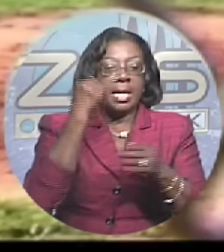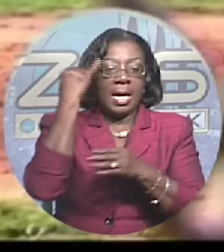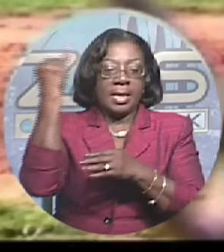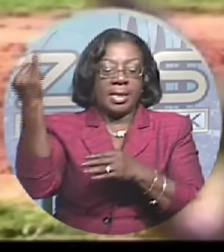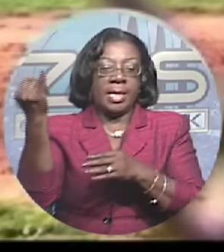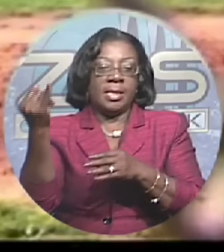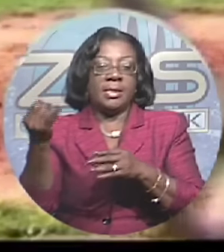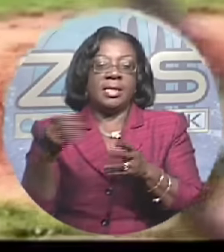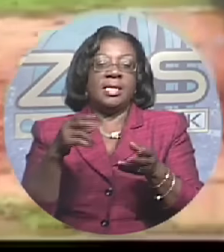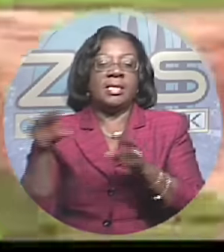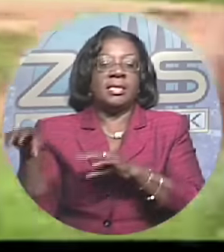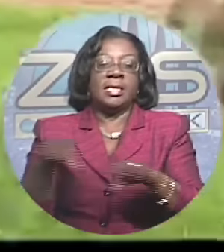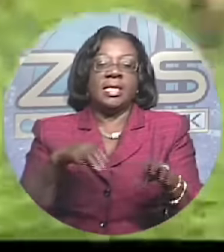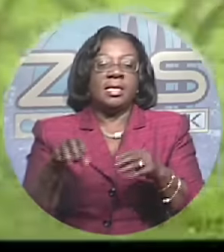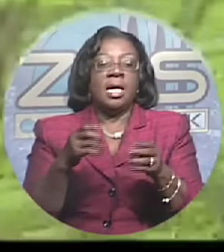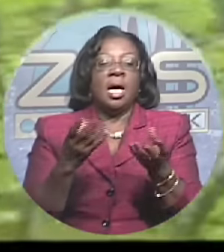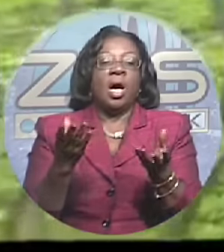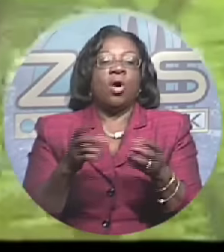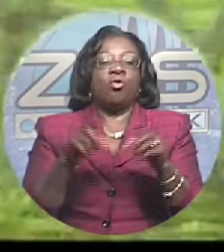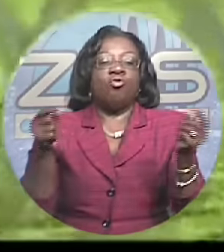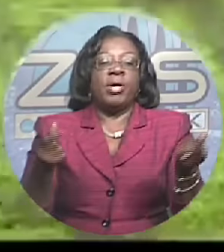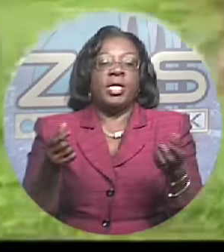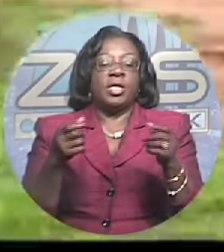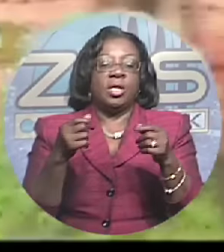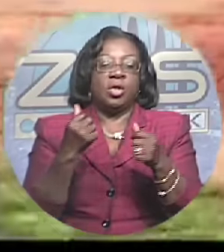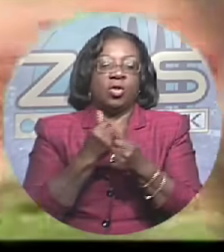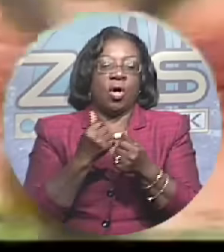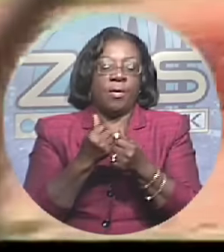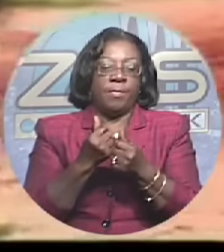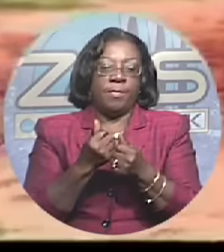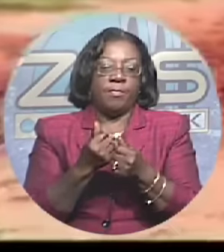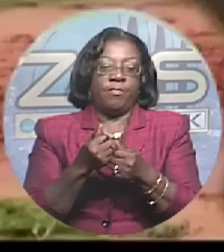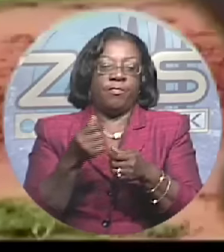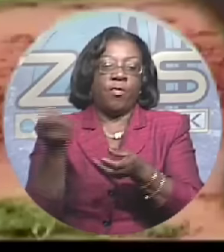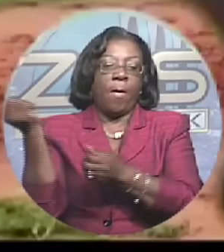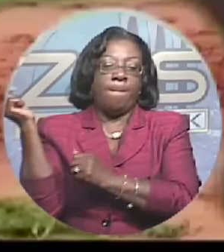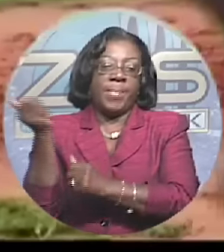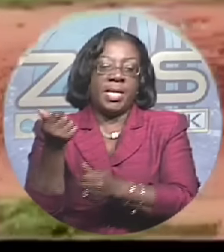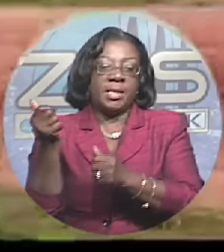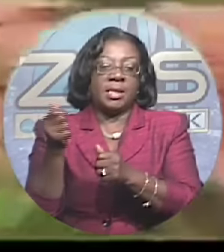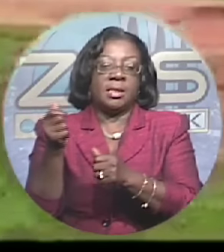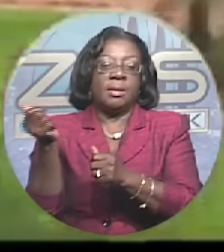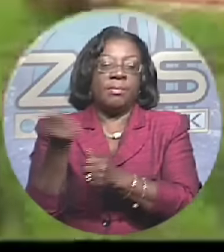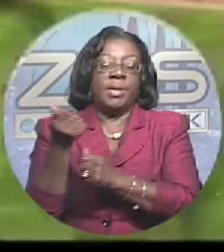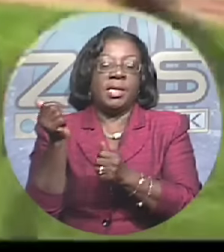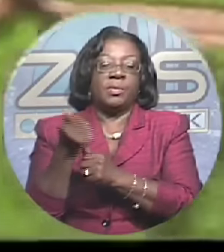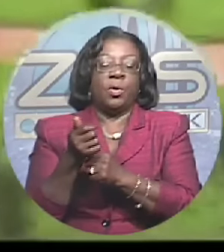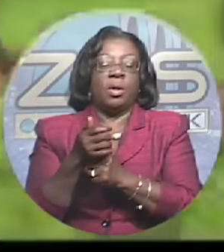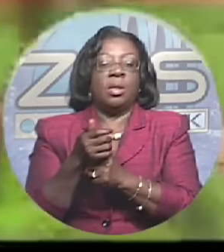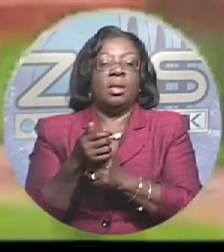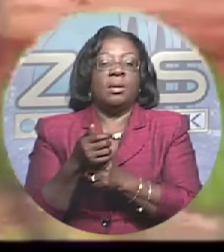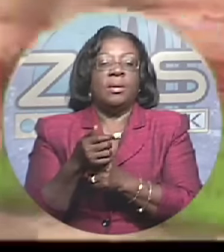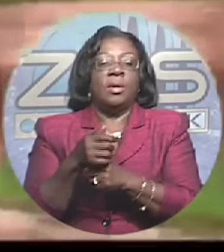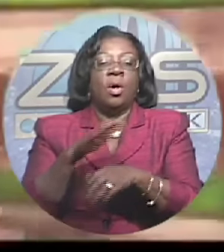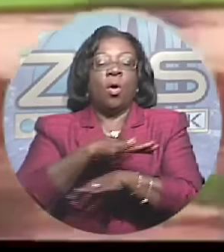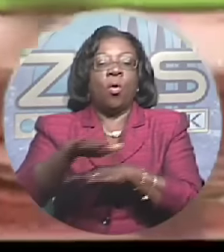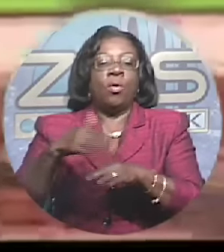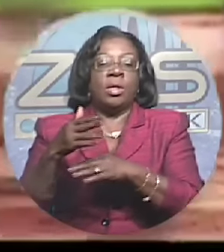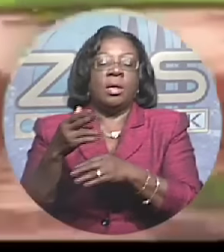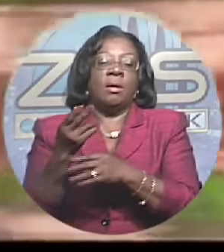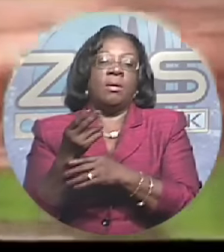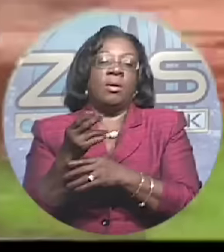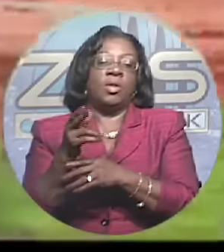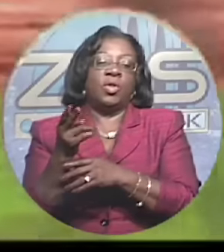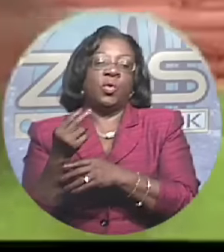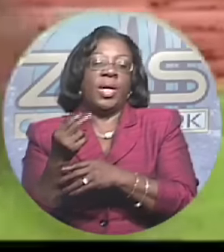he did a tremendous job in the growth and the development of baseball. I handled most of the operational part of the federation over the last 10, 12 years. I